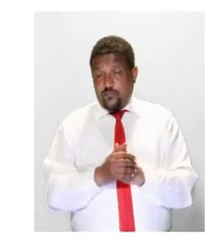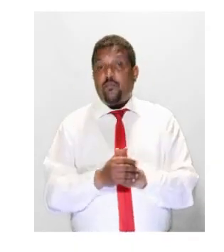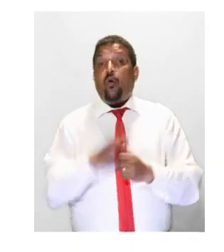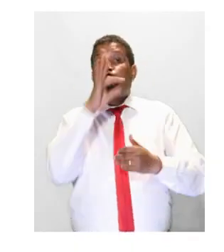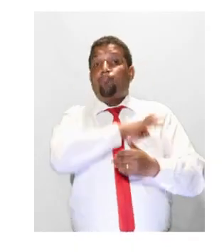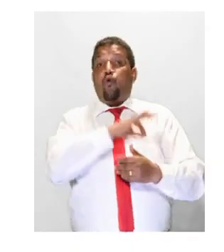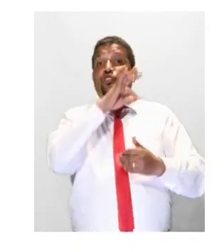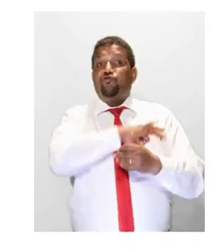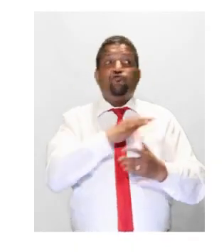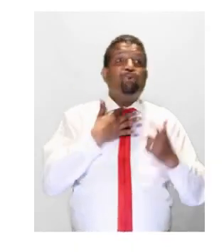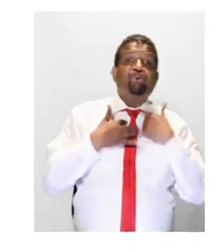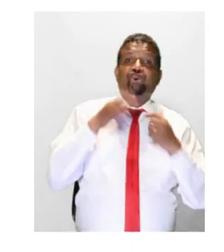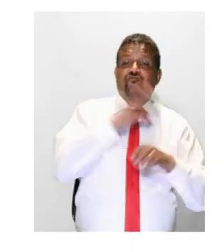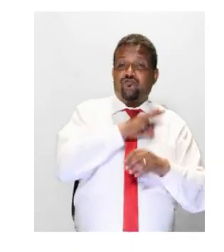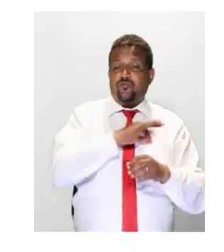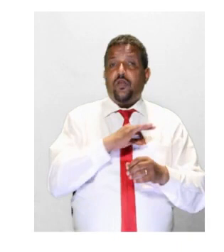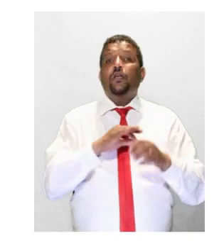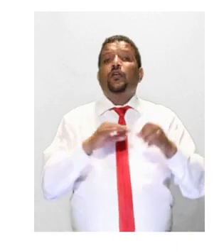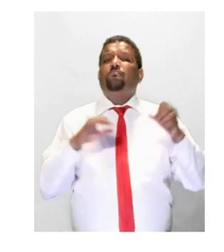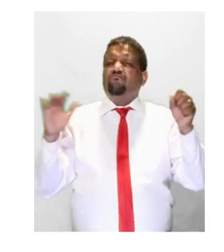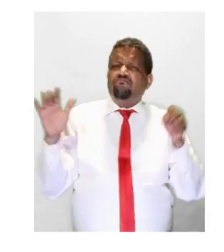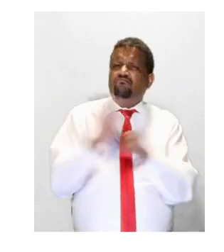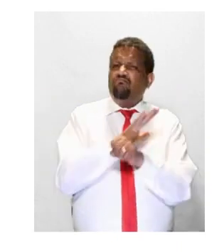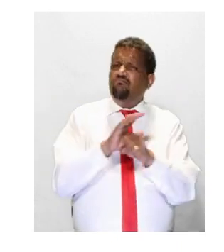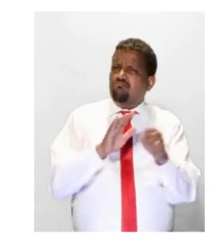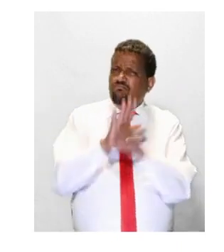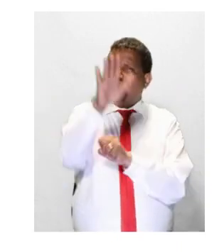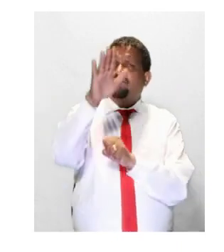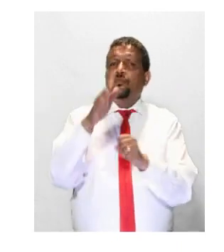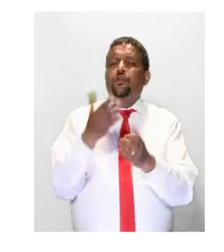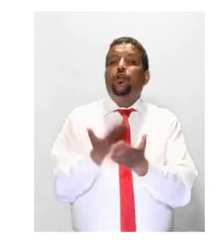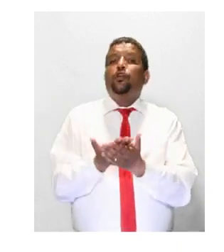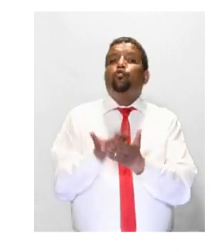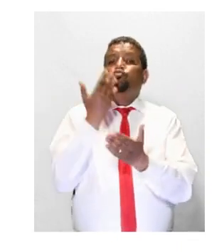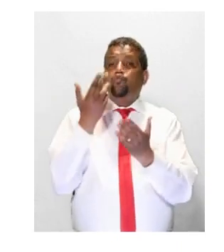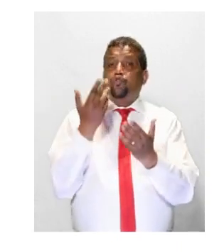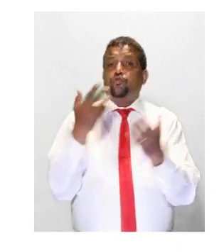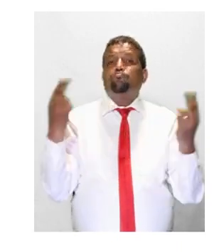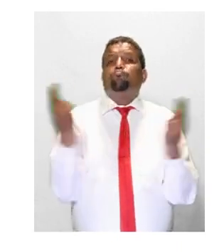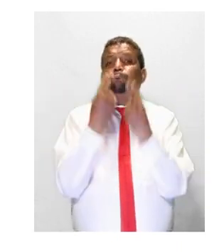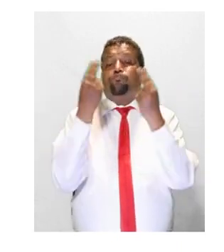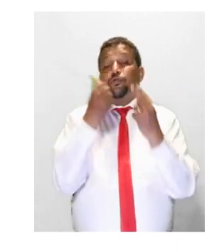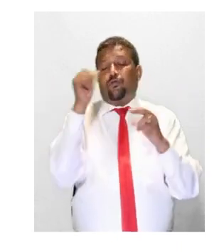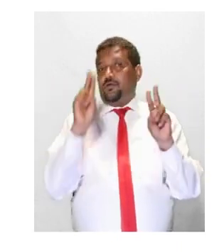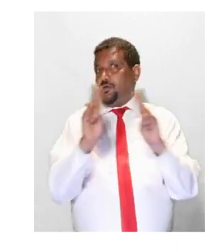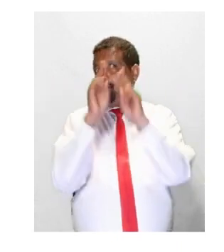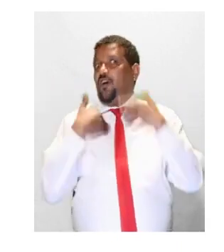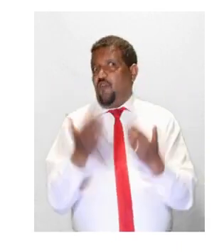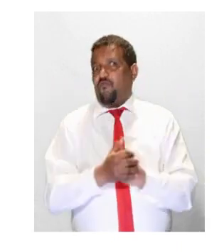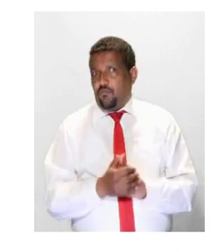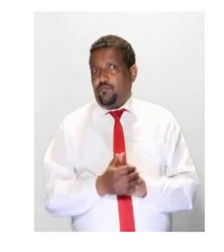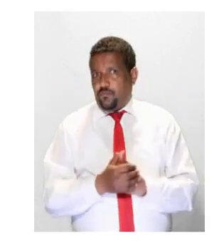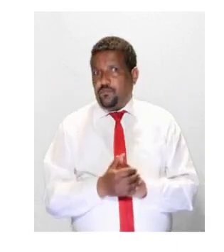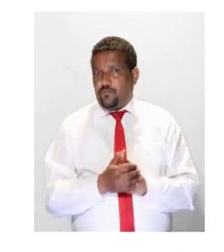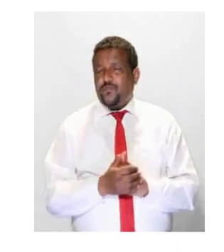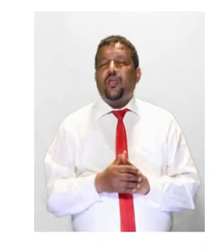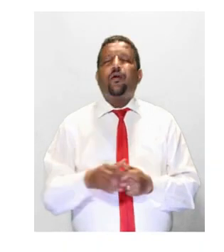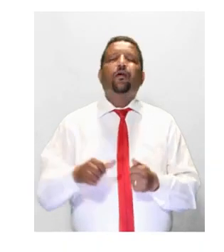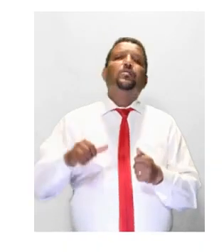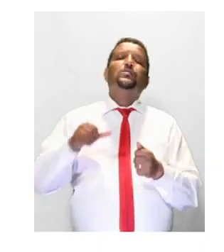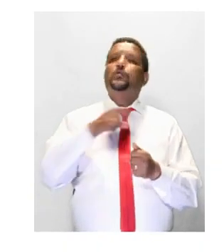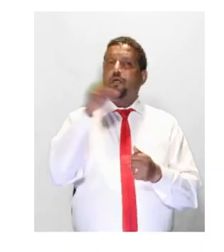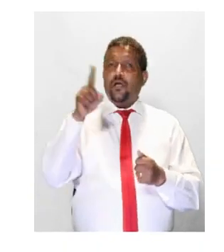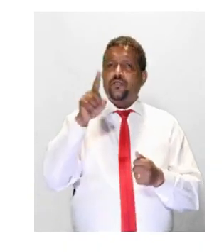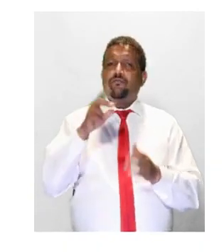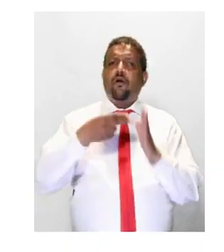profits motive. Optimum utilization of productive resources is another advantage. There is